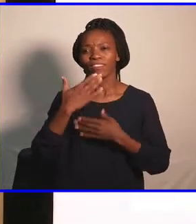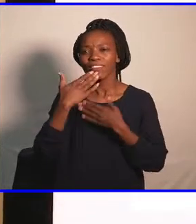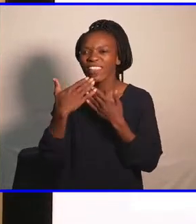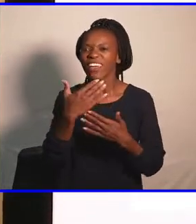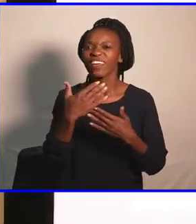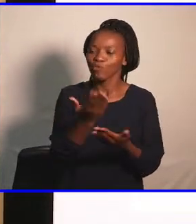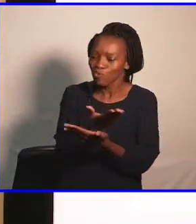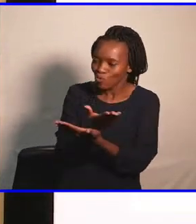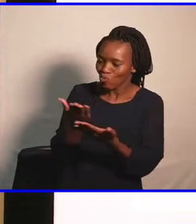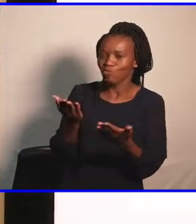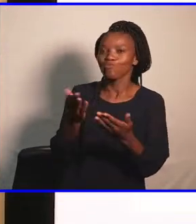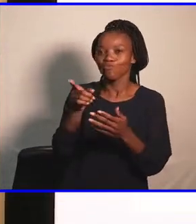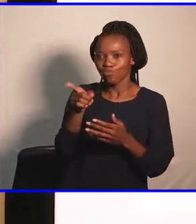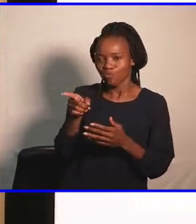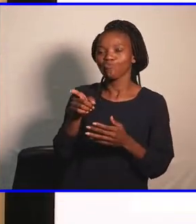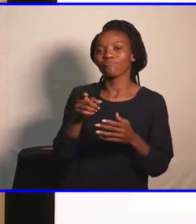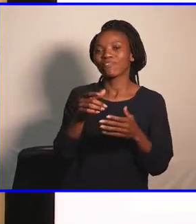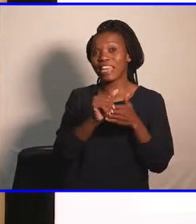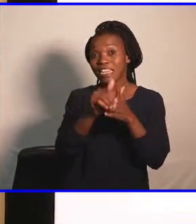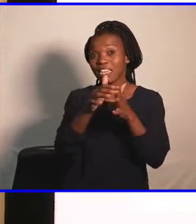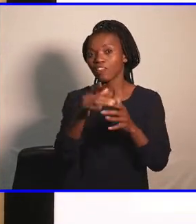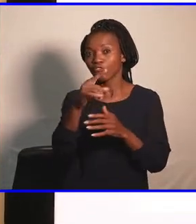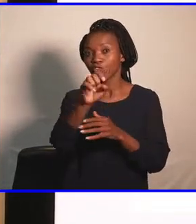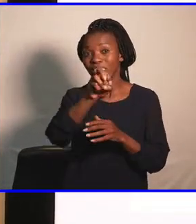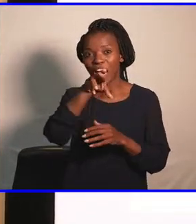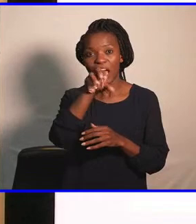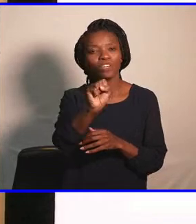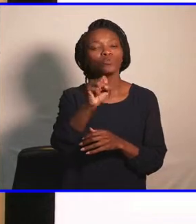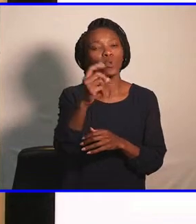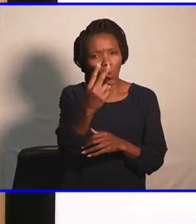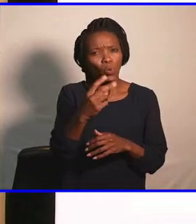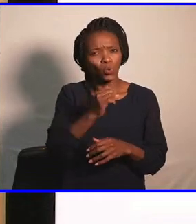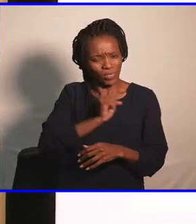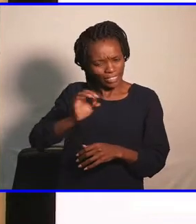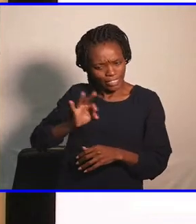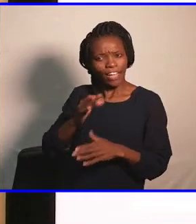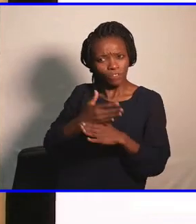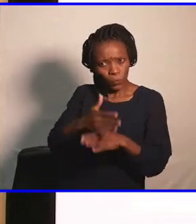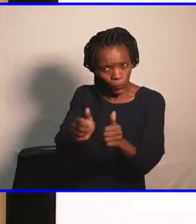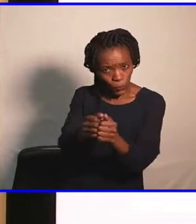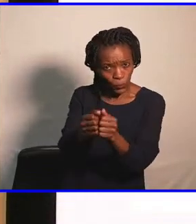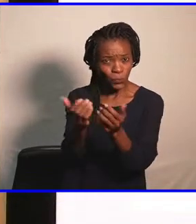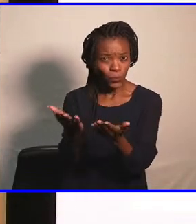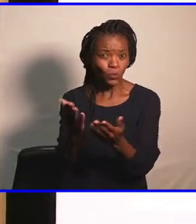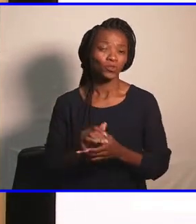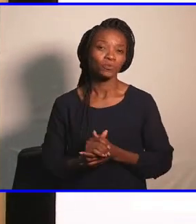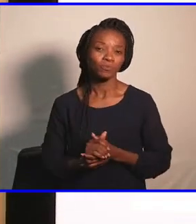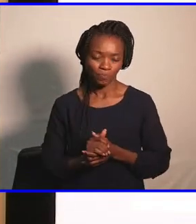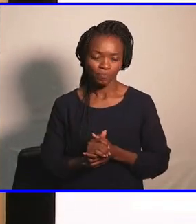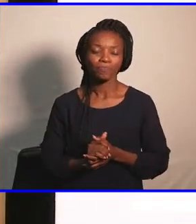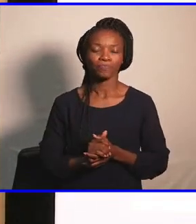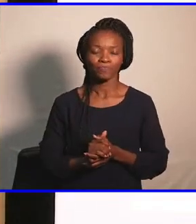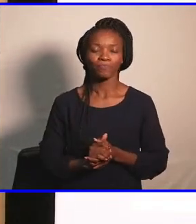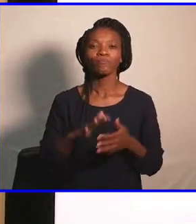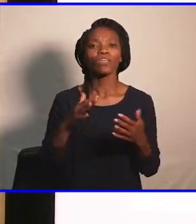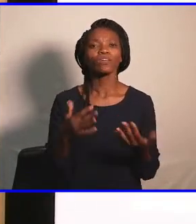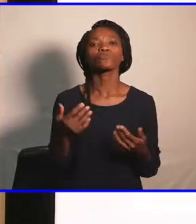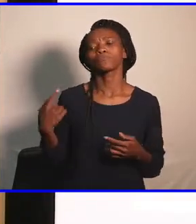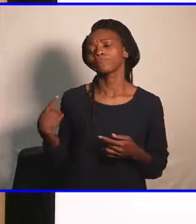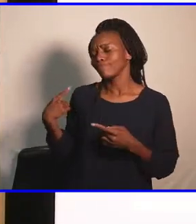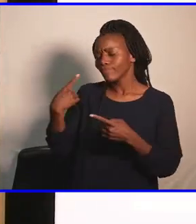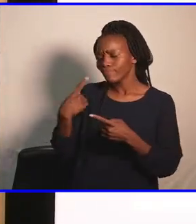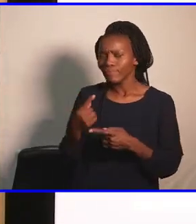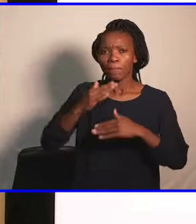as the leader of SARS here, and to your colleagues as well. The encouraging progress of rebuilding